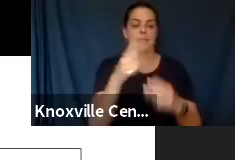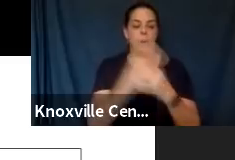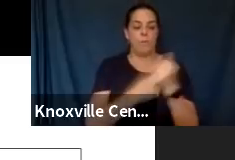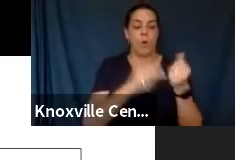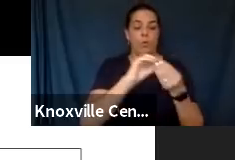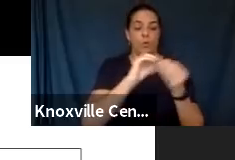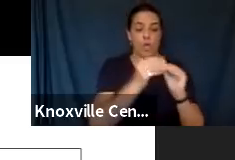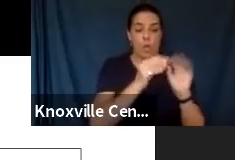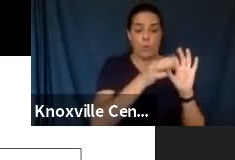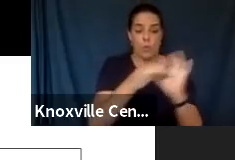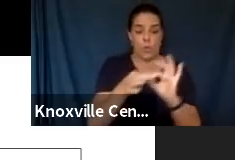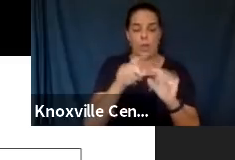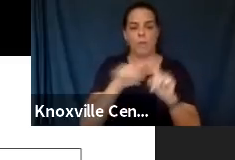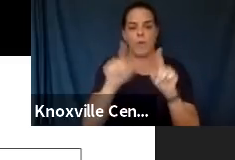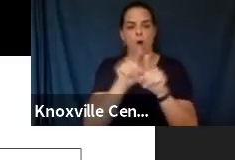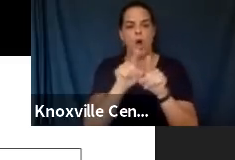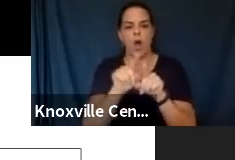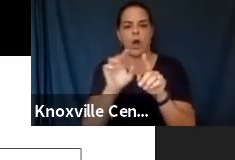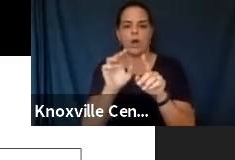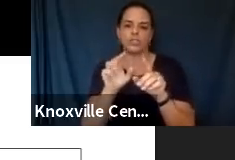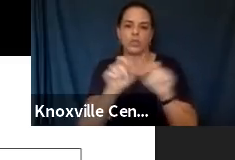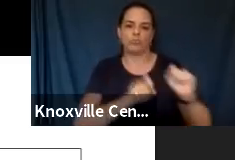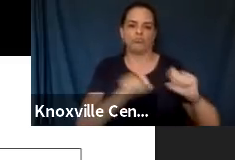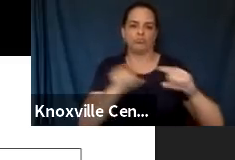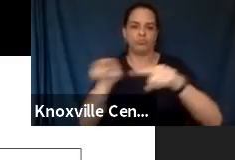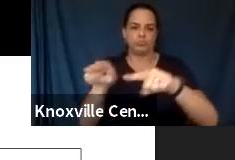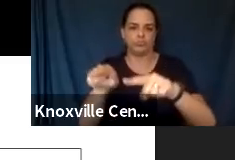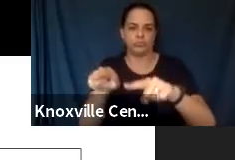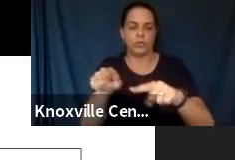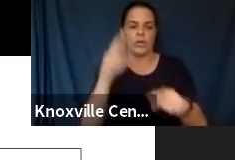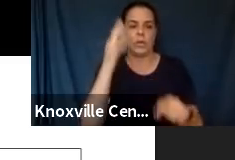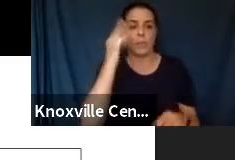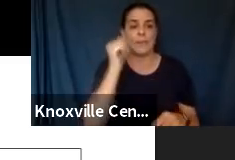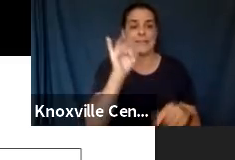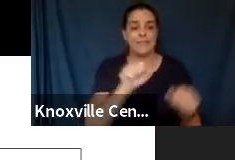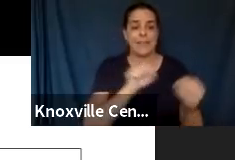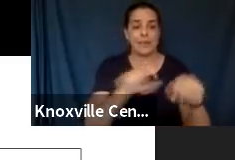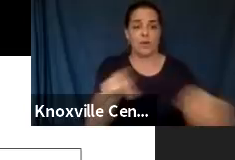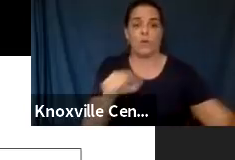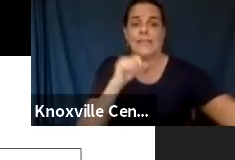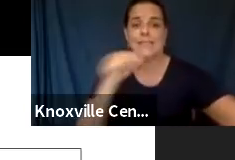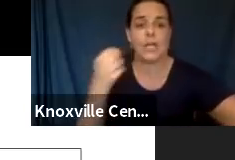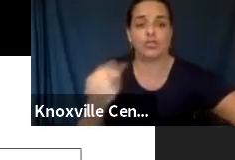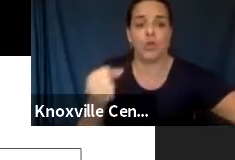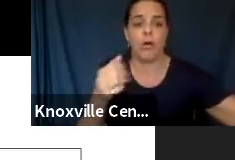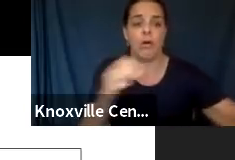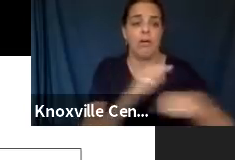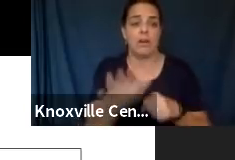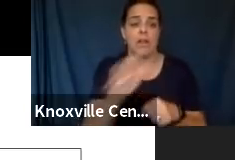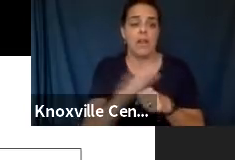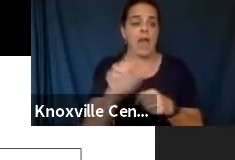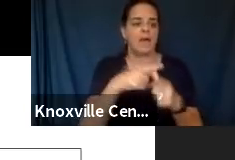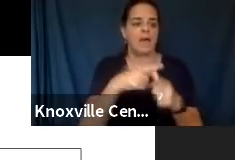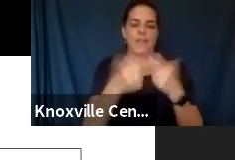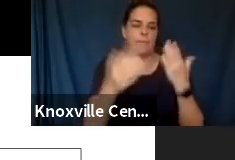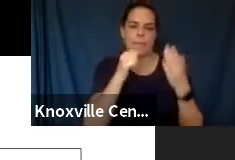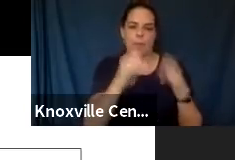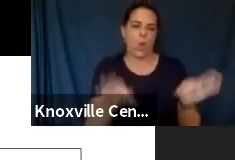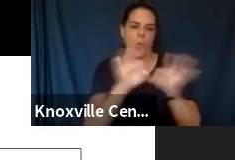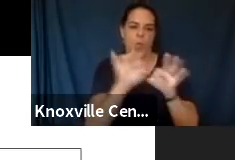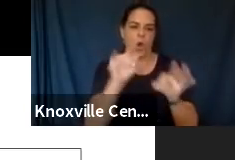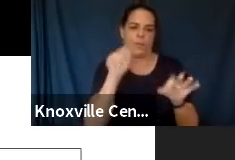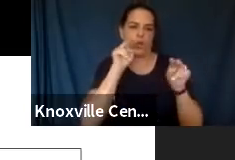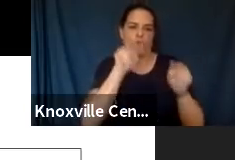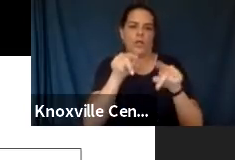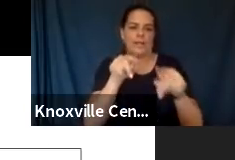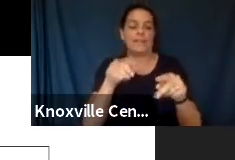numerical relationship, but also the strength of the correlation. Because if the correlation isn't strong enough, it may not be worth really looking at this.